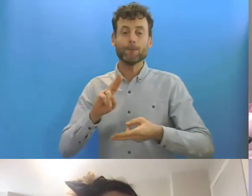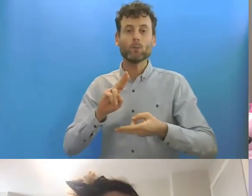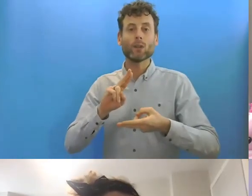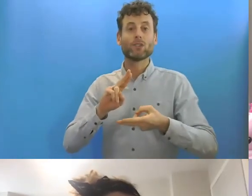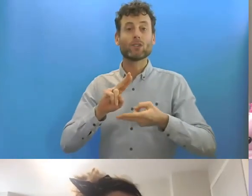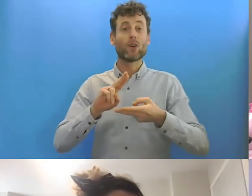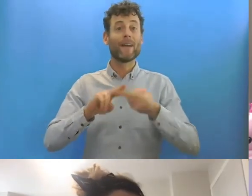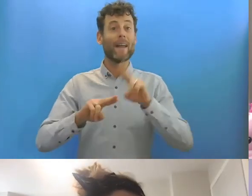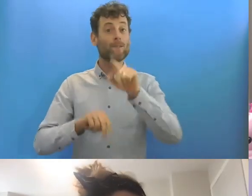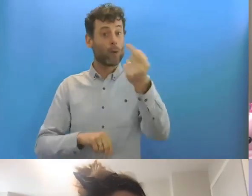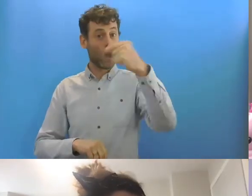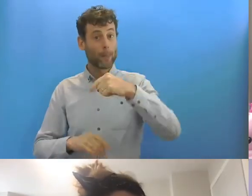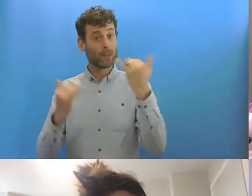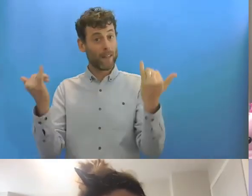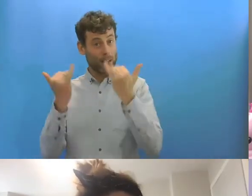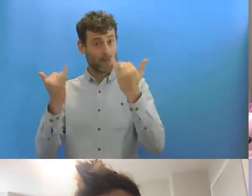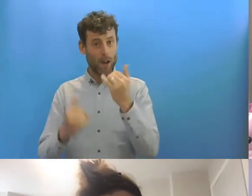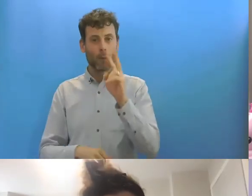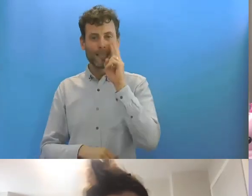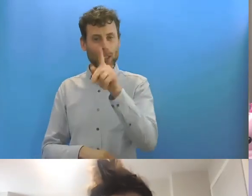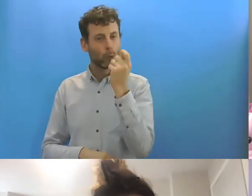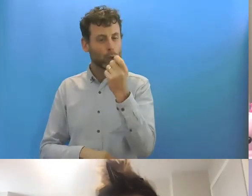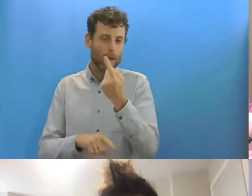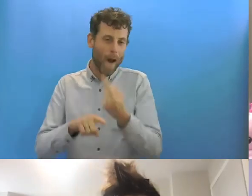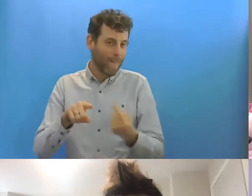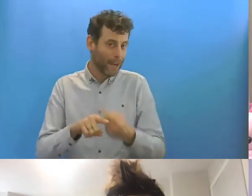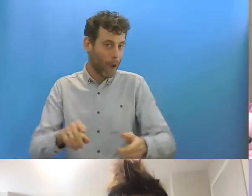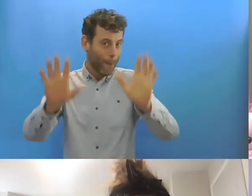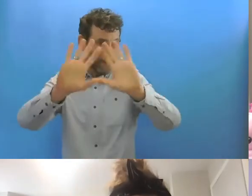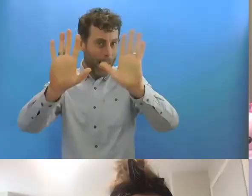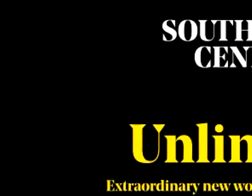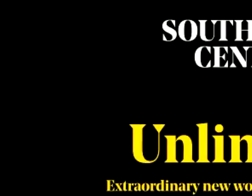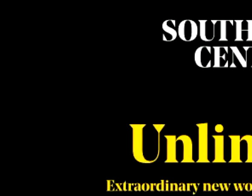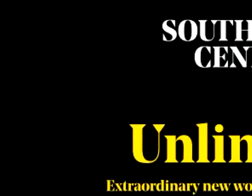you in just over half an hour. But for now, bye.